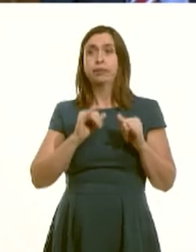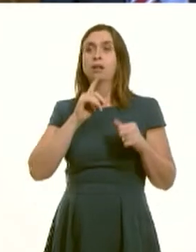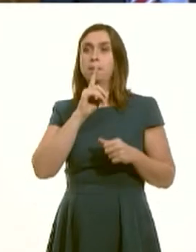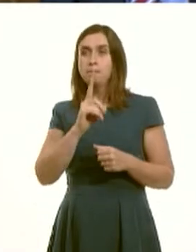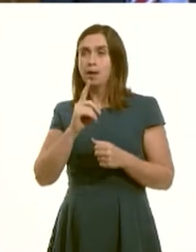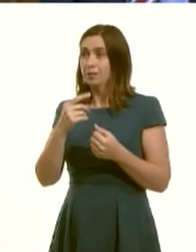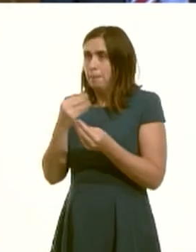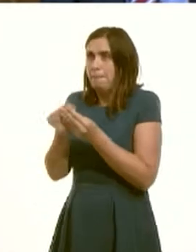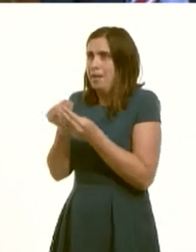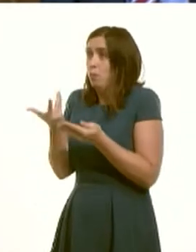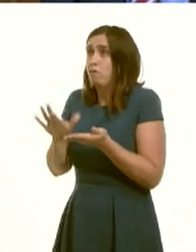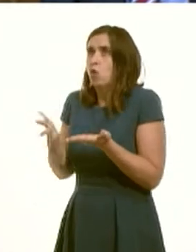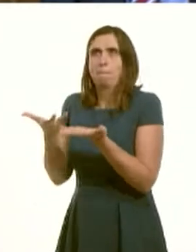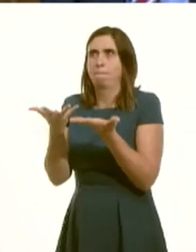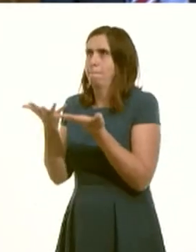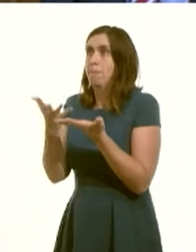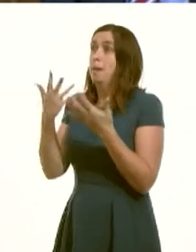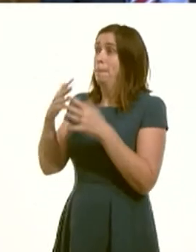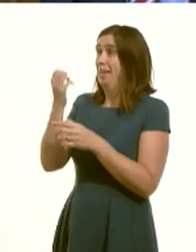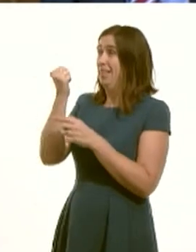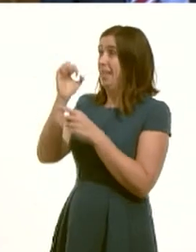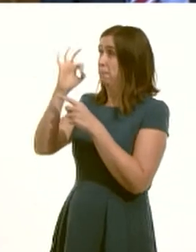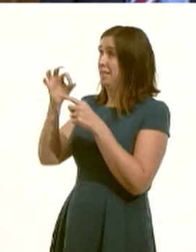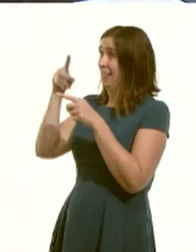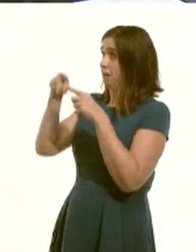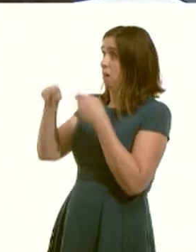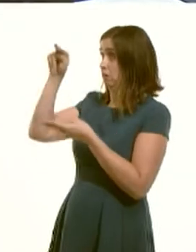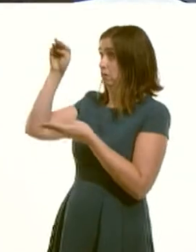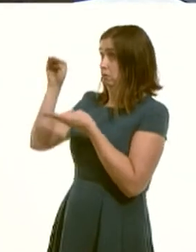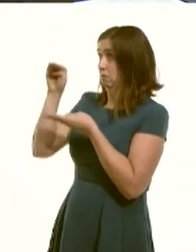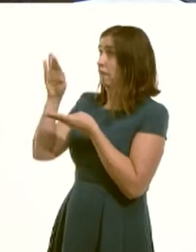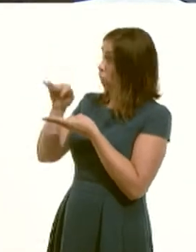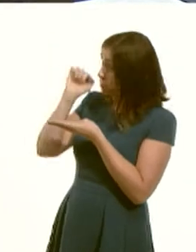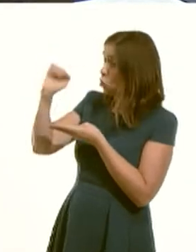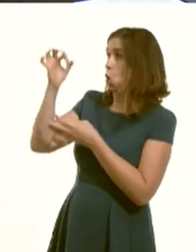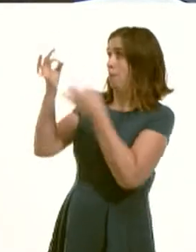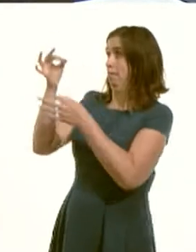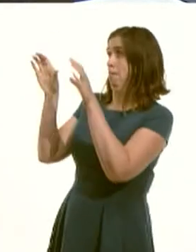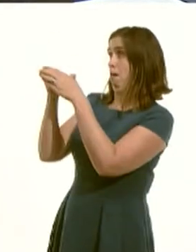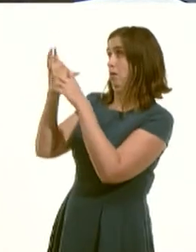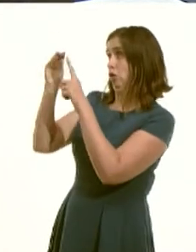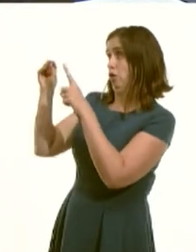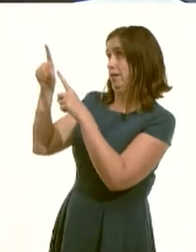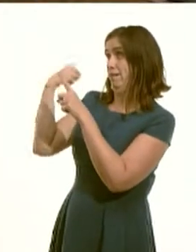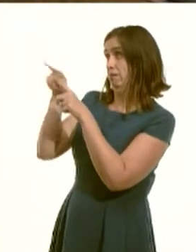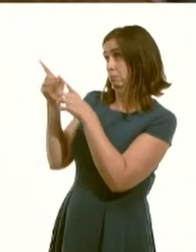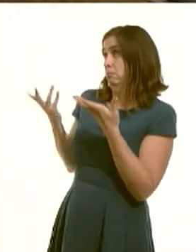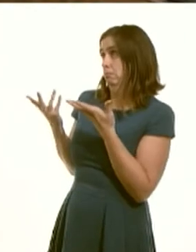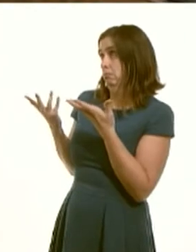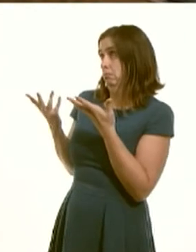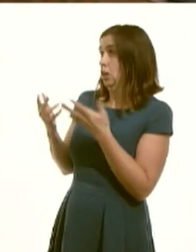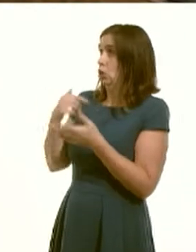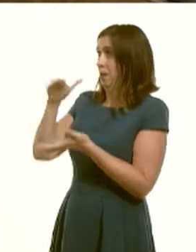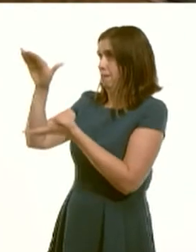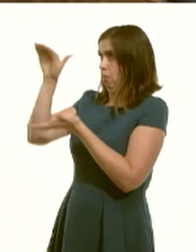where money does not exist. We've received a 10% cut over 4 years from his party, and we have to prioritise in the way that